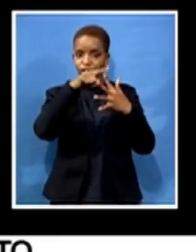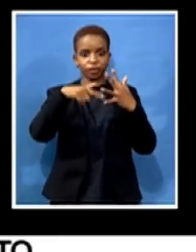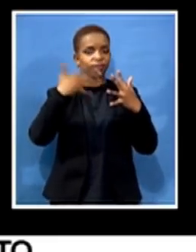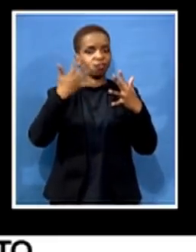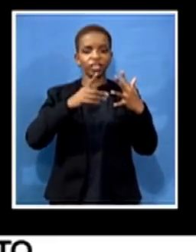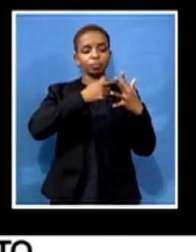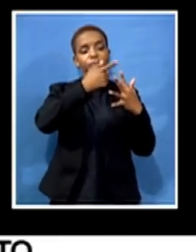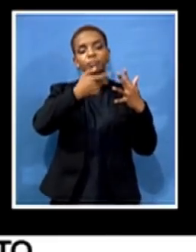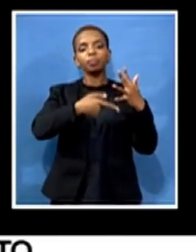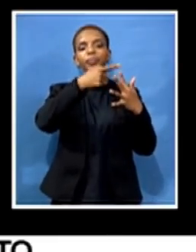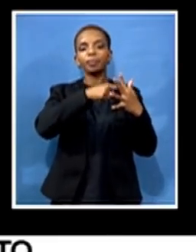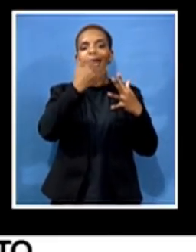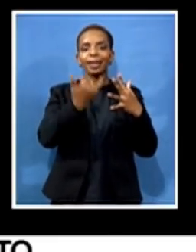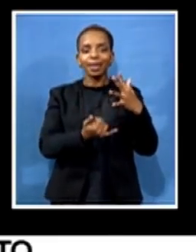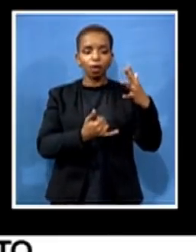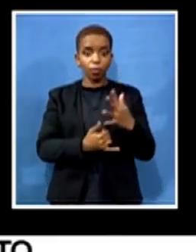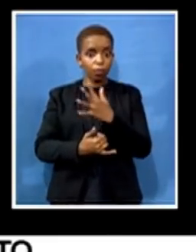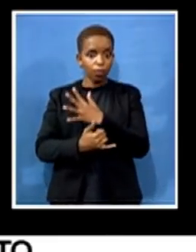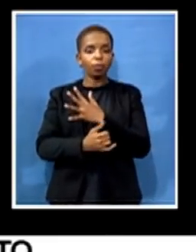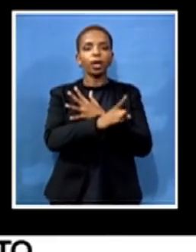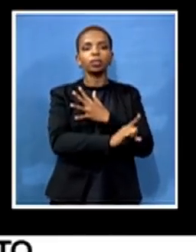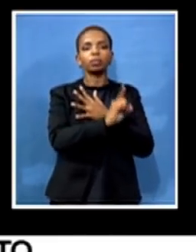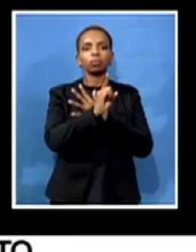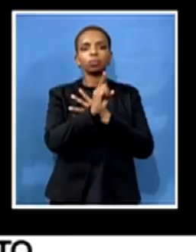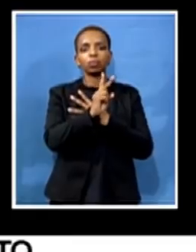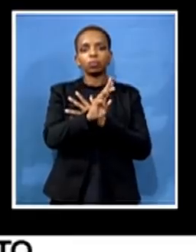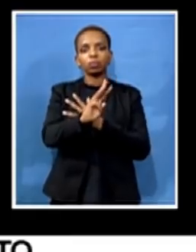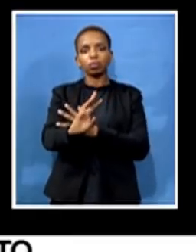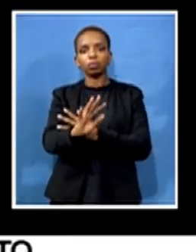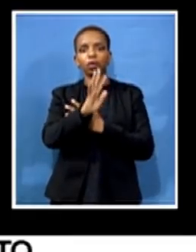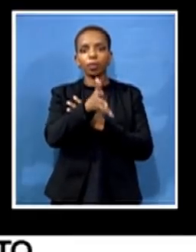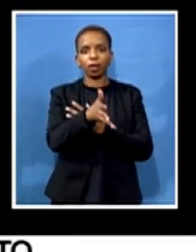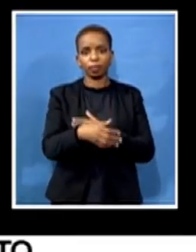can you start with your question? Point of order, please.